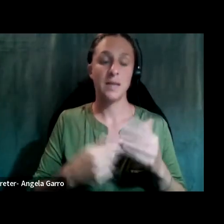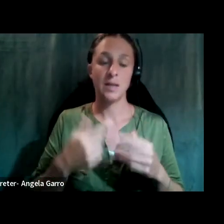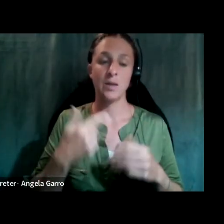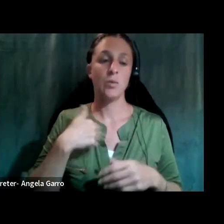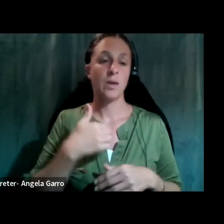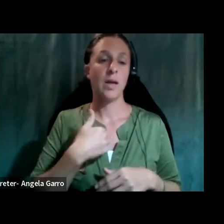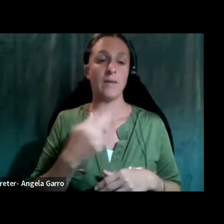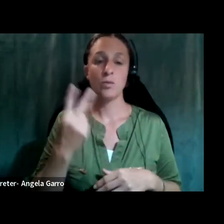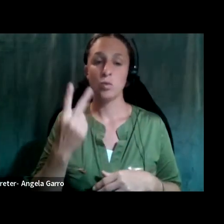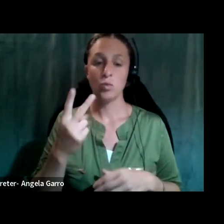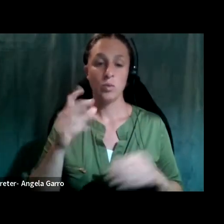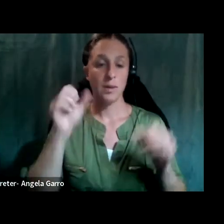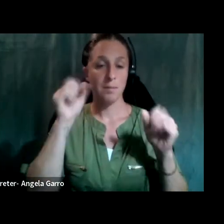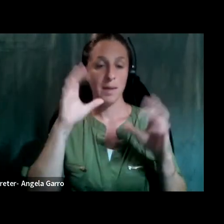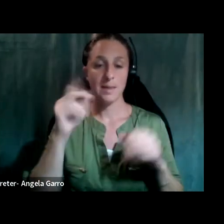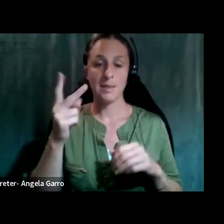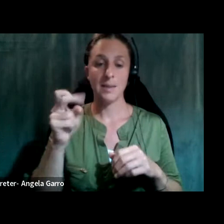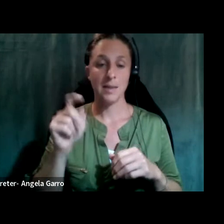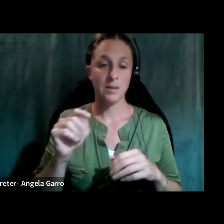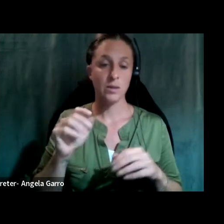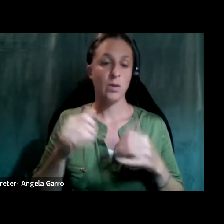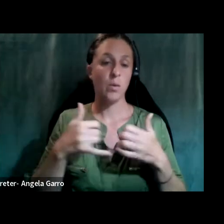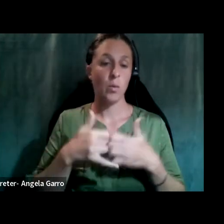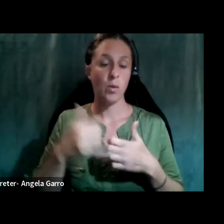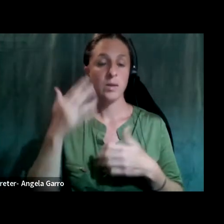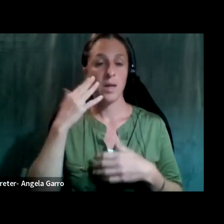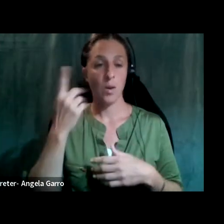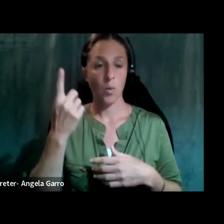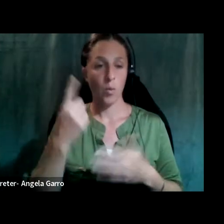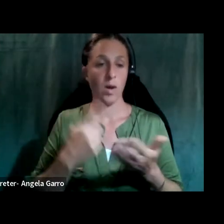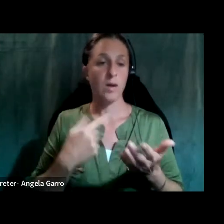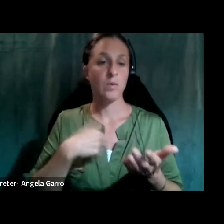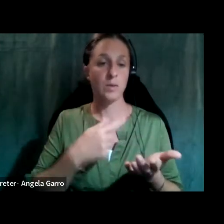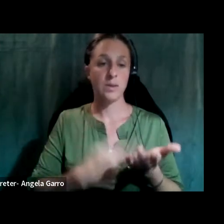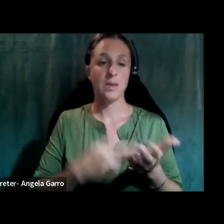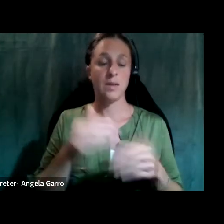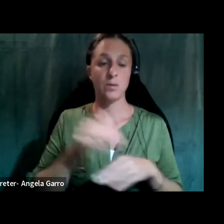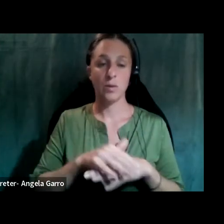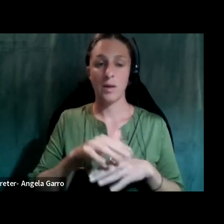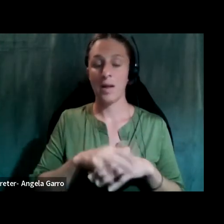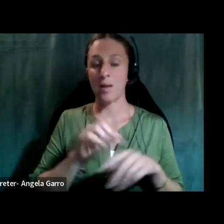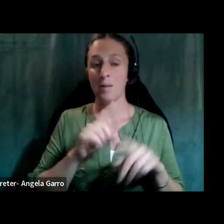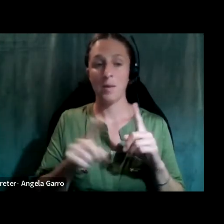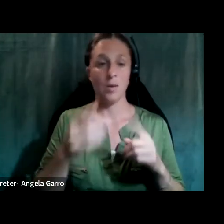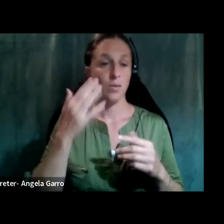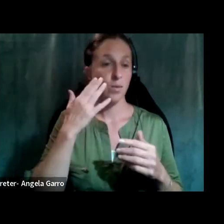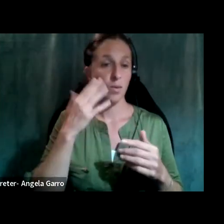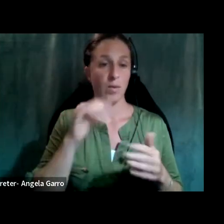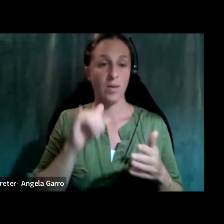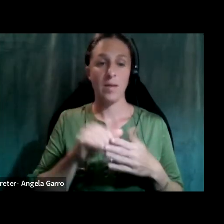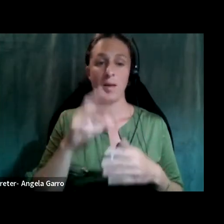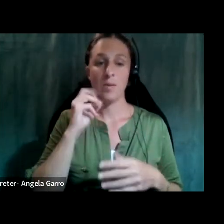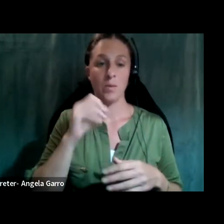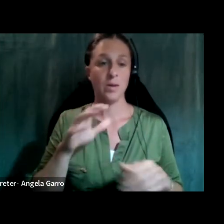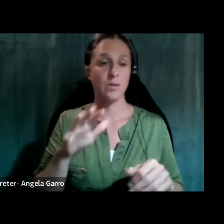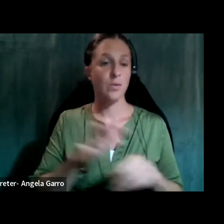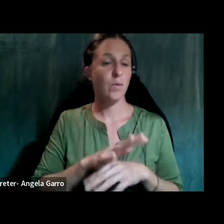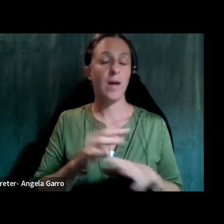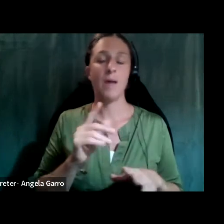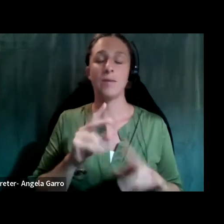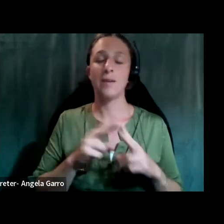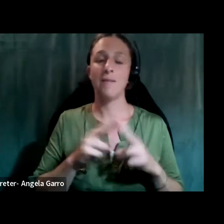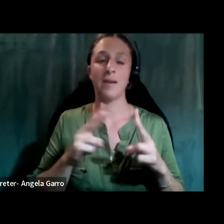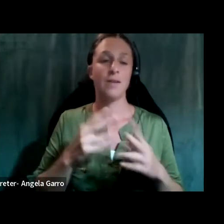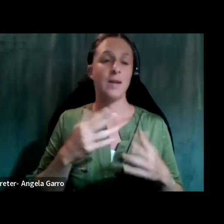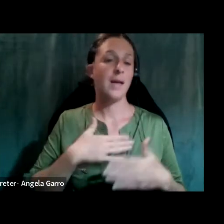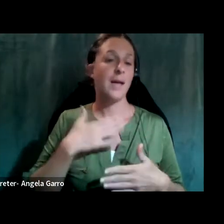amazing Kent Awards. I know one of them was discussed tonight, but that was just totally, I was very happy to